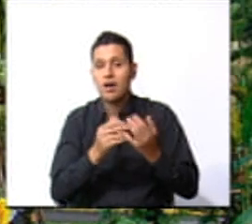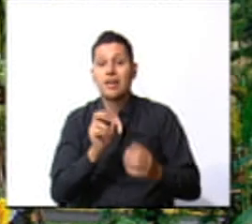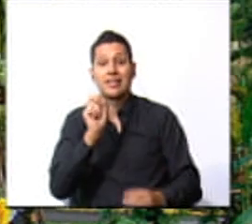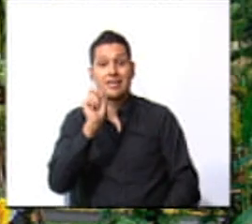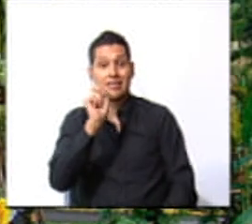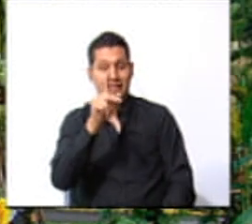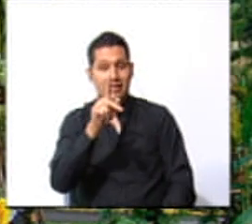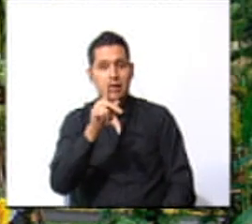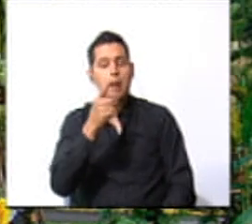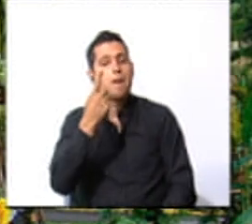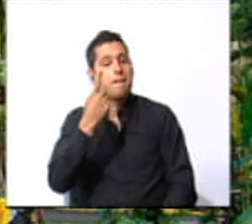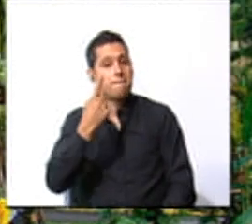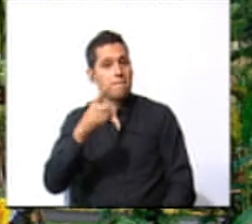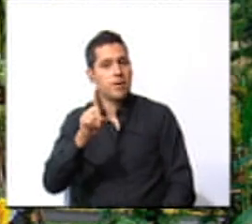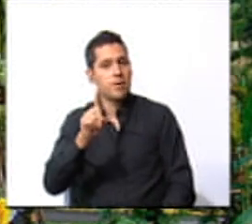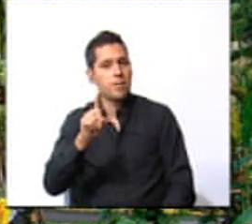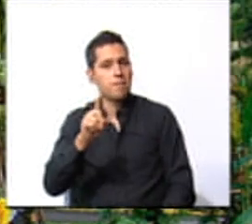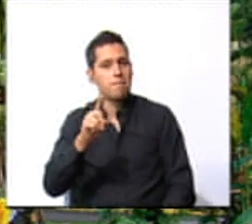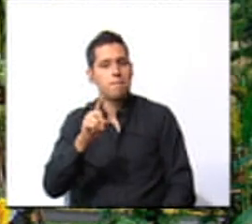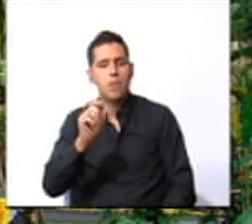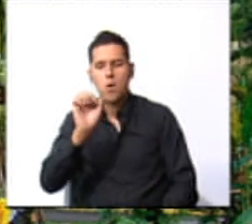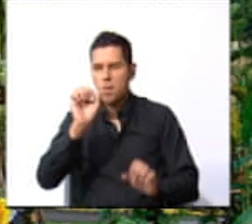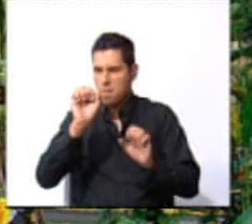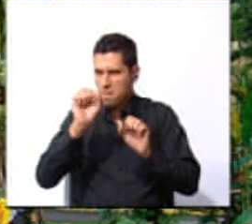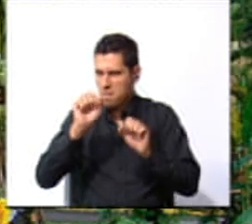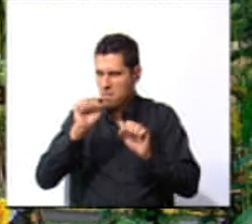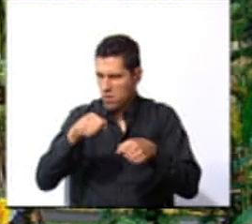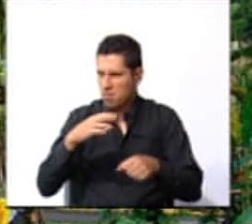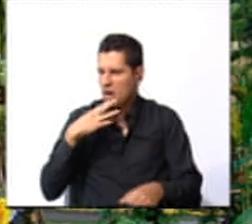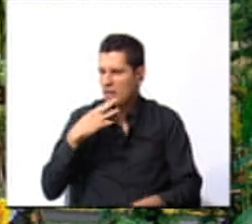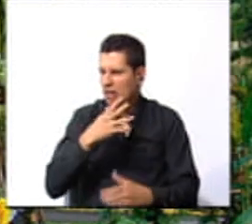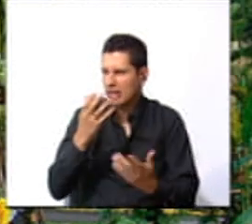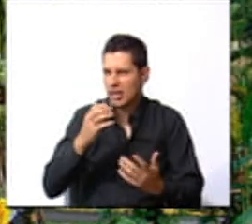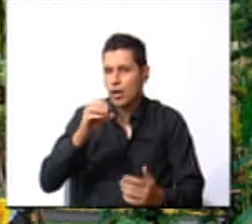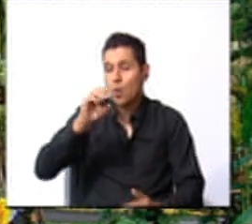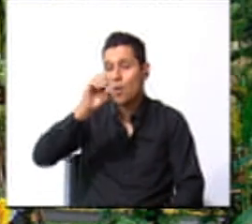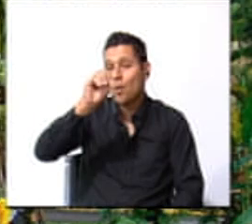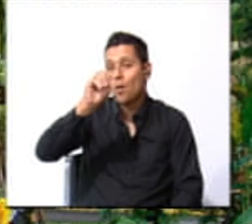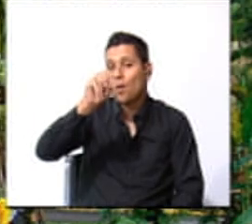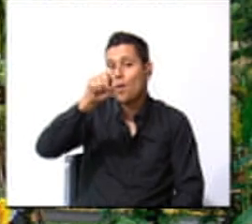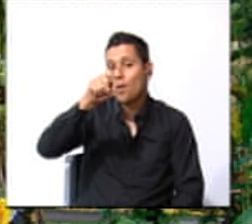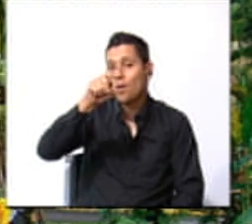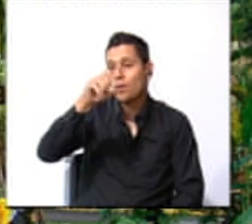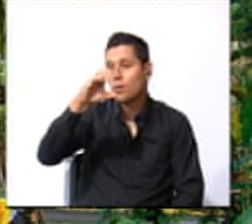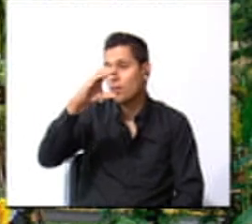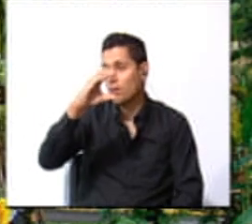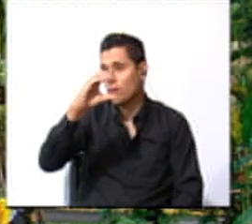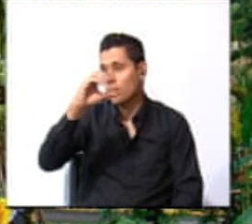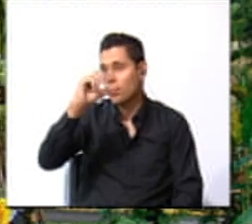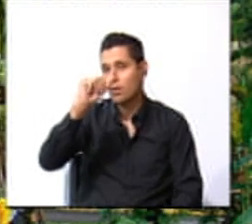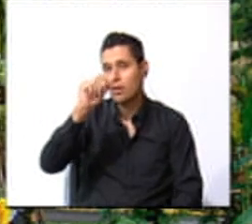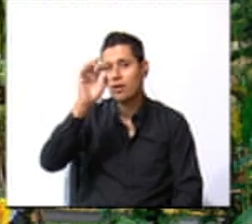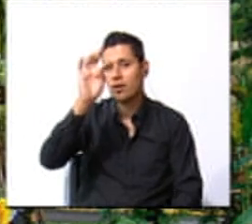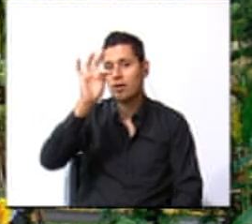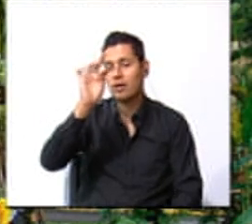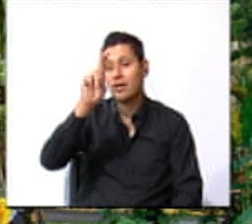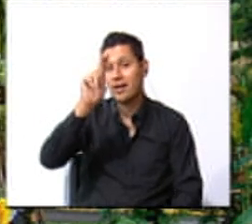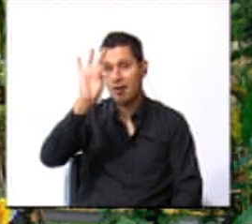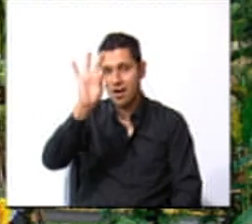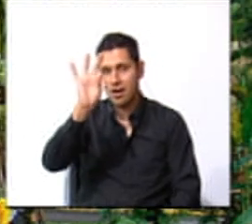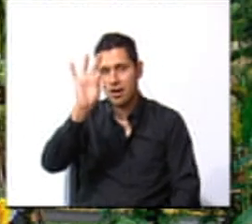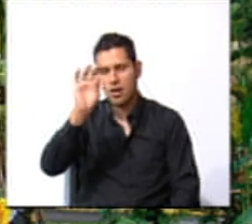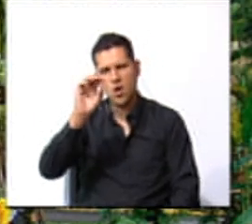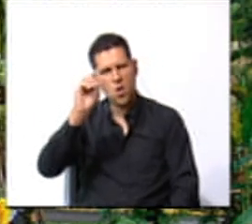talk about the ox cart. Ox cart? Ah, Oscar. No, ox